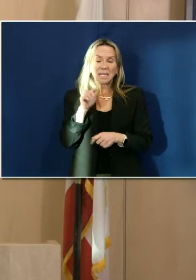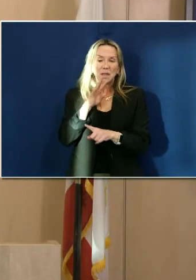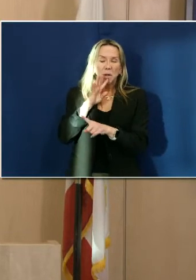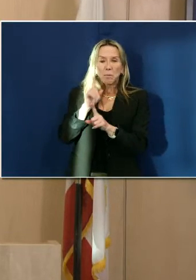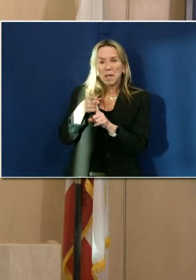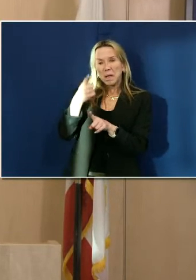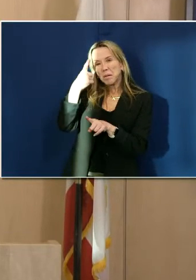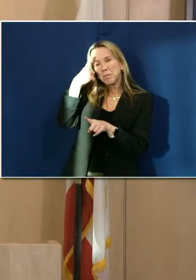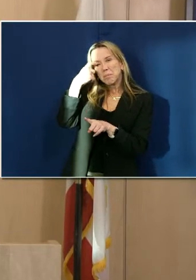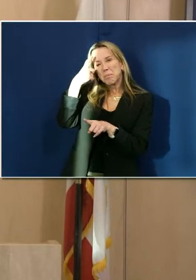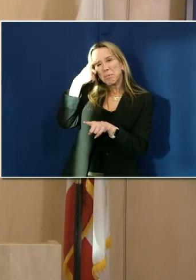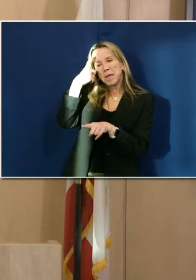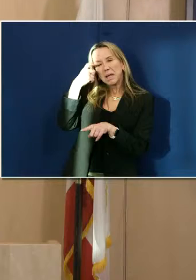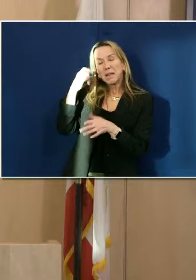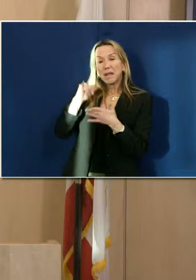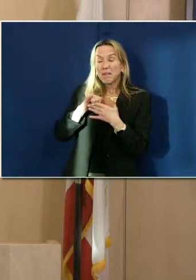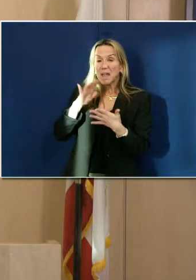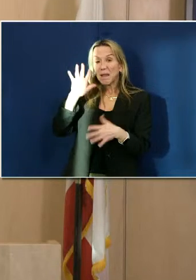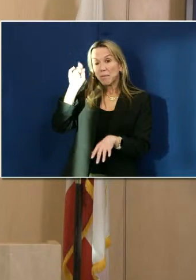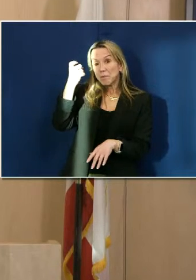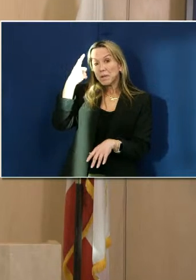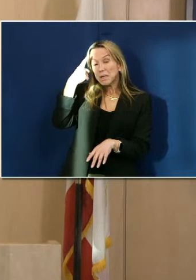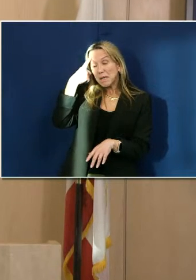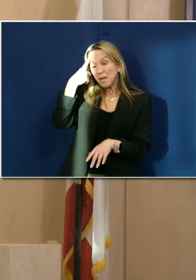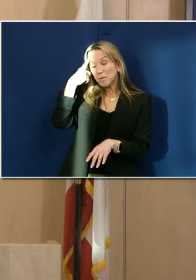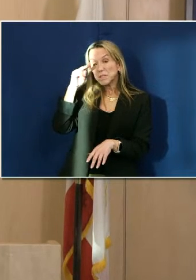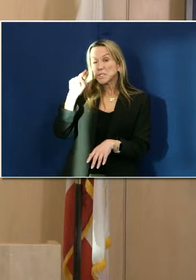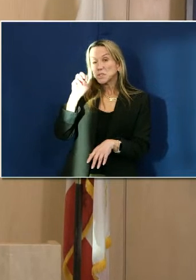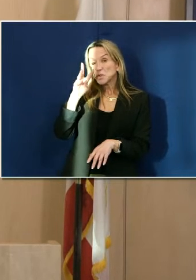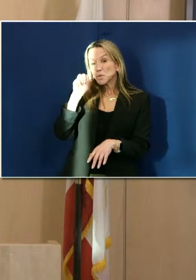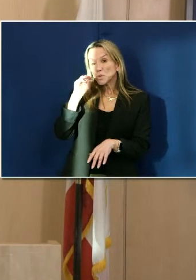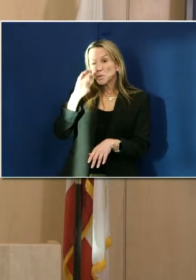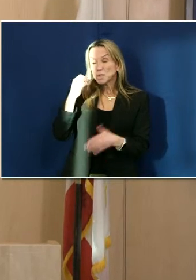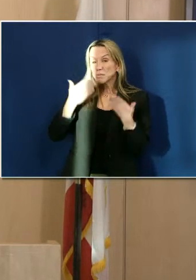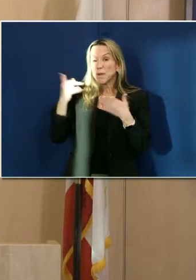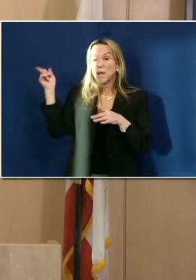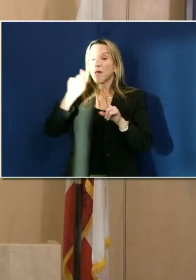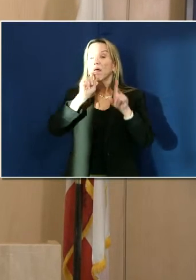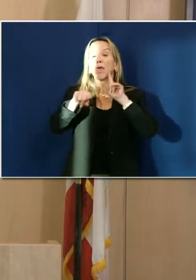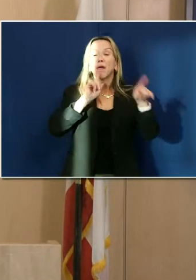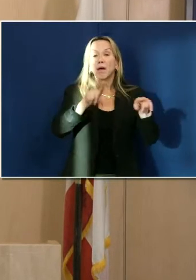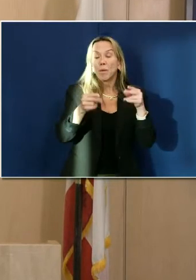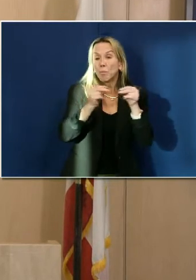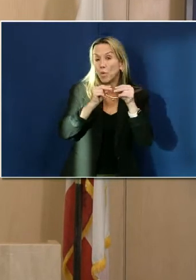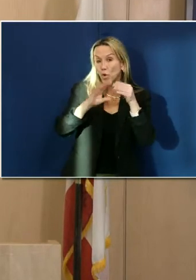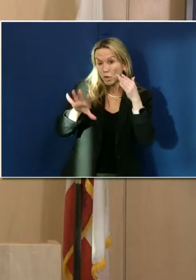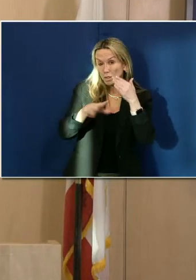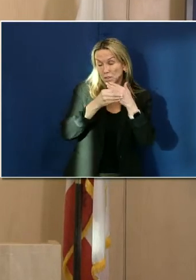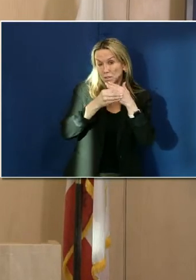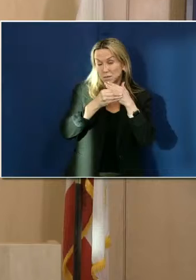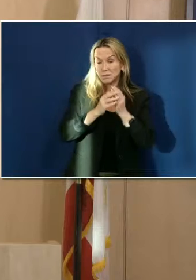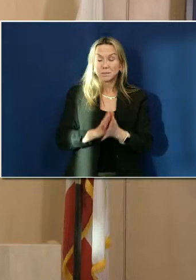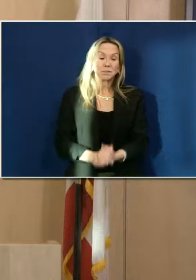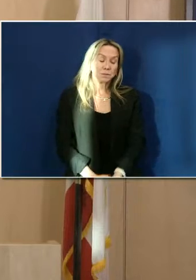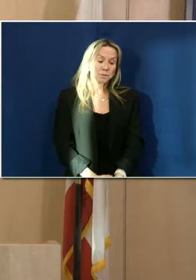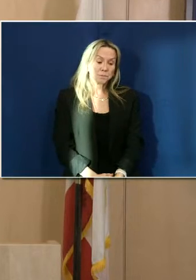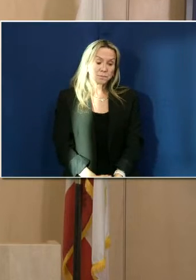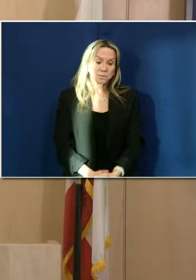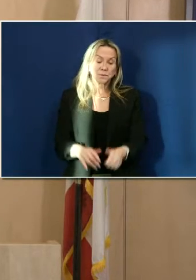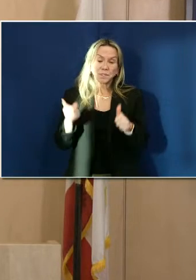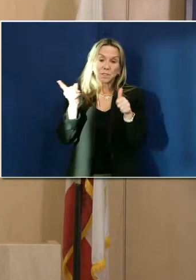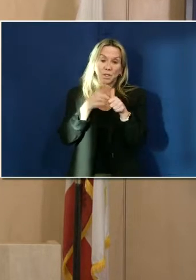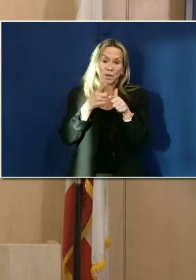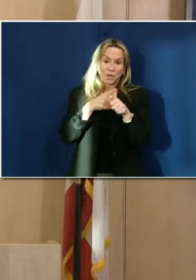speculation that Governor Newsom may be coming up with some additional restrictions, and we're going to ask Dr. Wooten to go ahead and respond to that. This first question is from